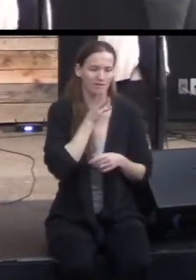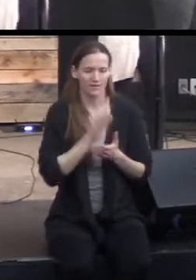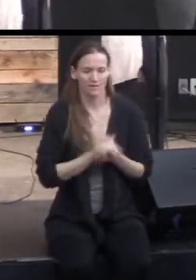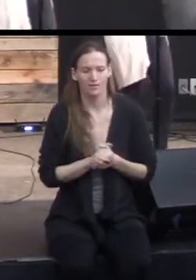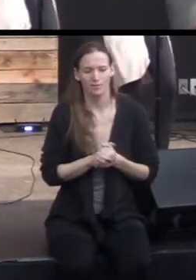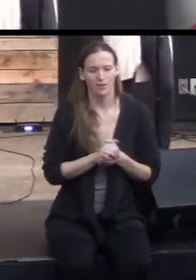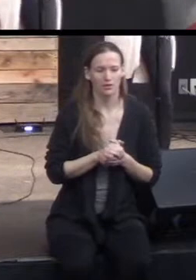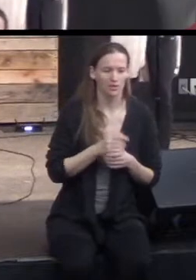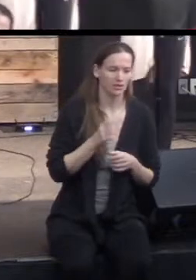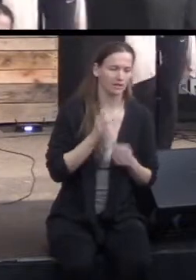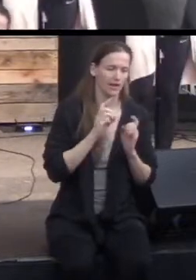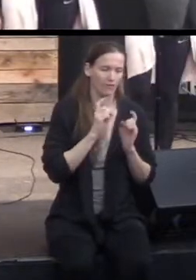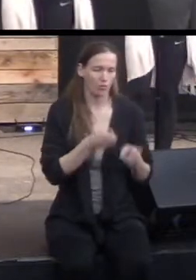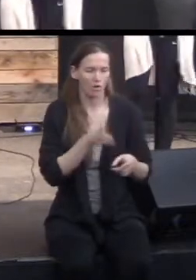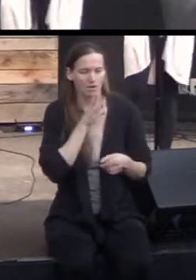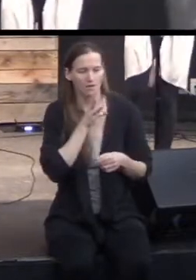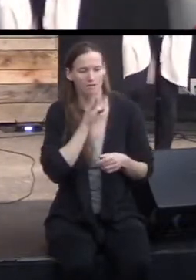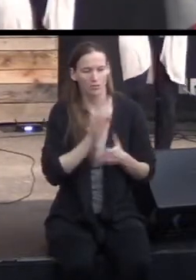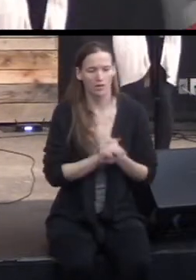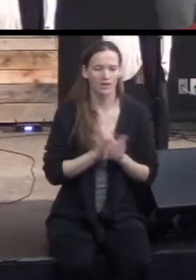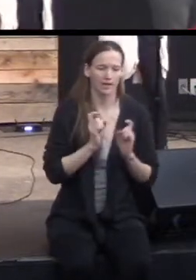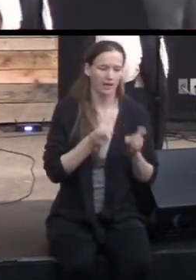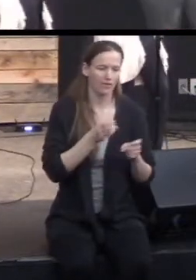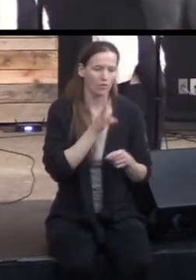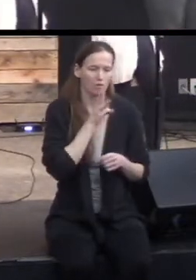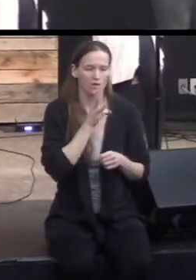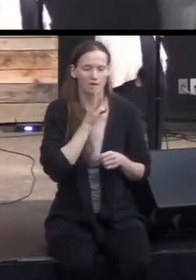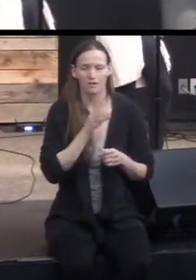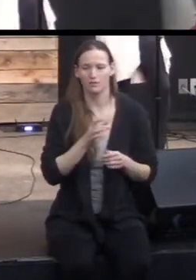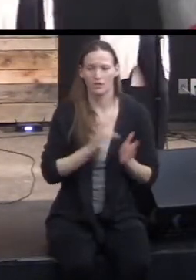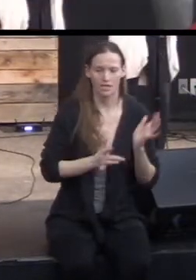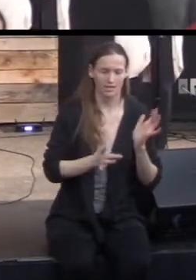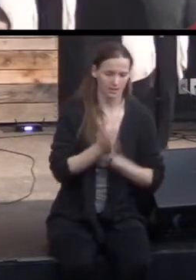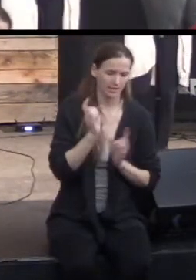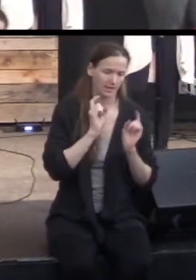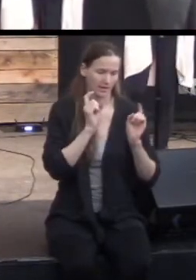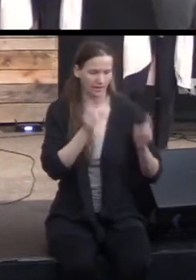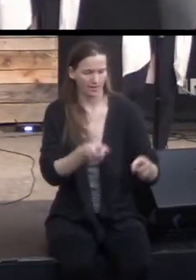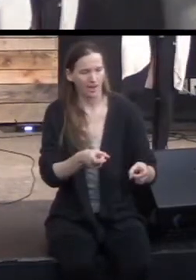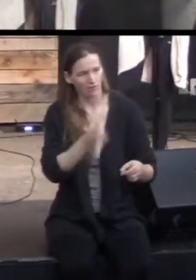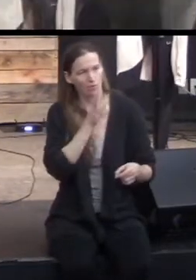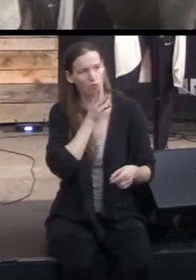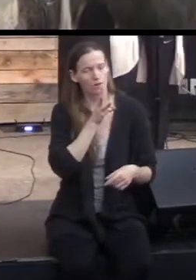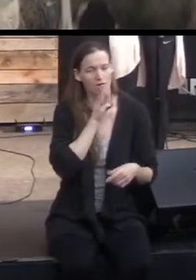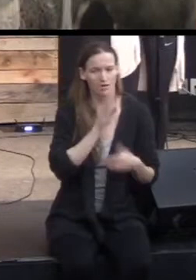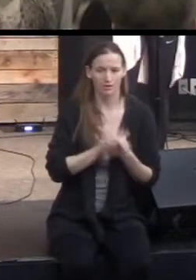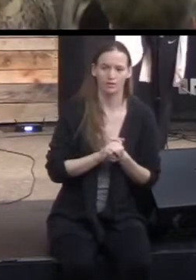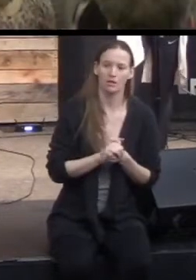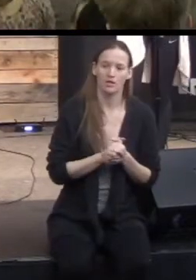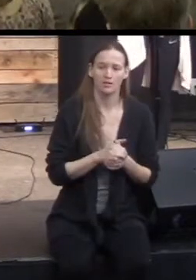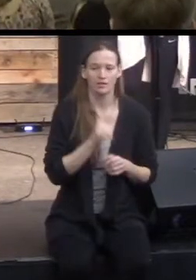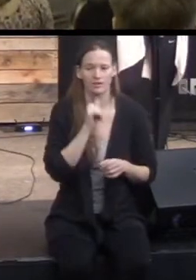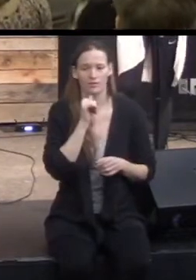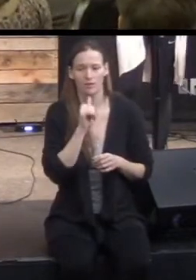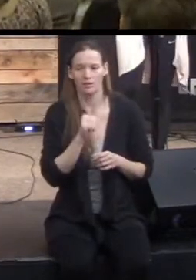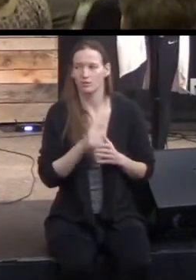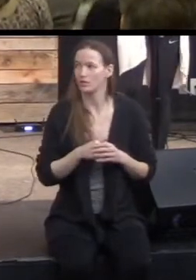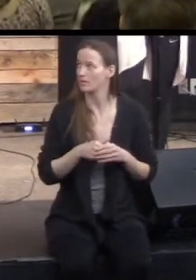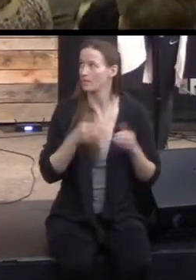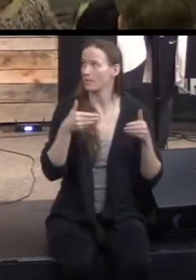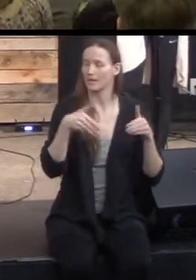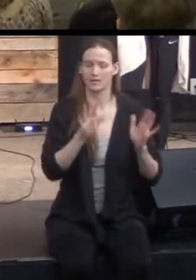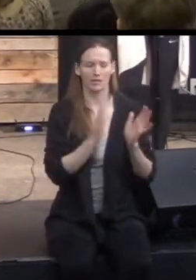gave her water. Jesus gave her water. He gave her water. Oh, Jesus he gave her water. Gave her water. He gave you her know water. I'm going to let